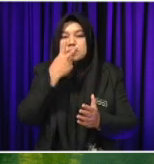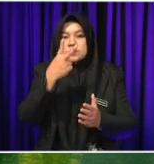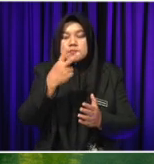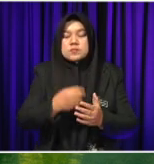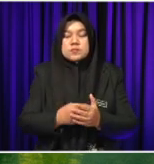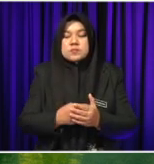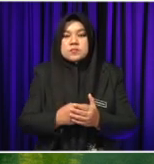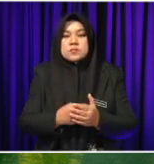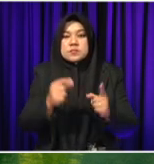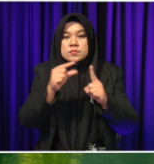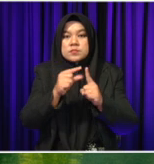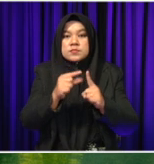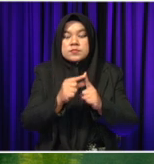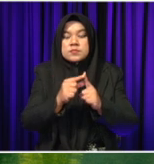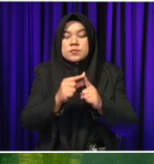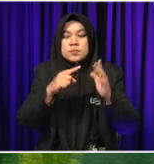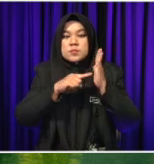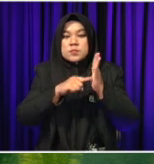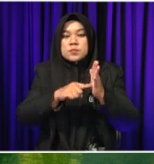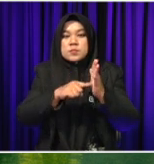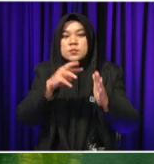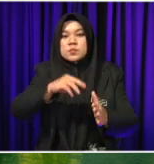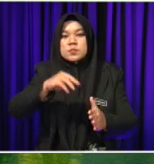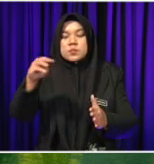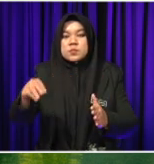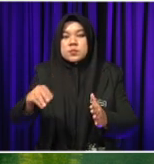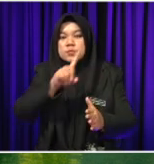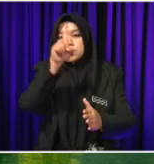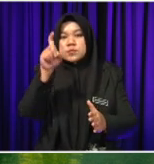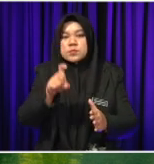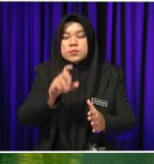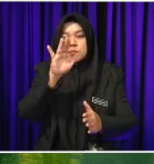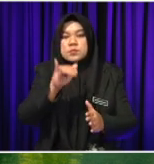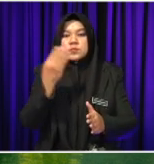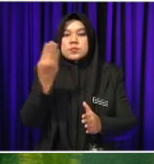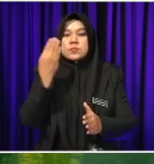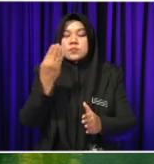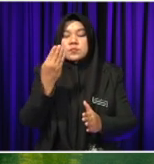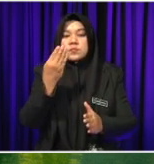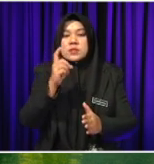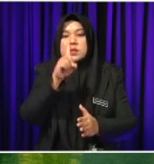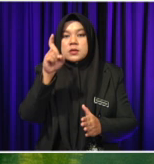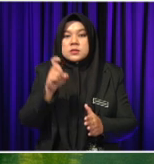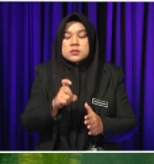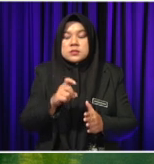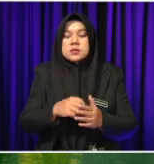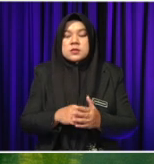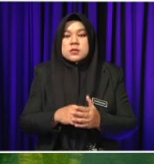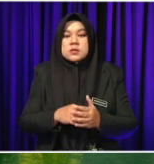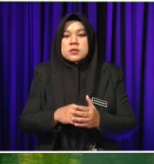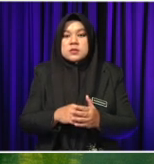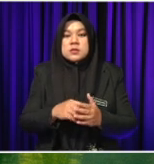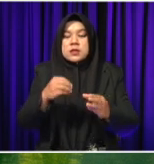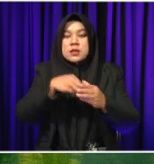it basically exposes the students on the questions that will normally be asked, be it in class or maybe in their